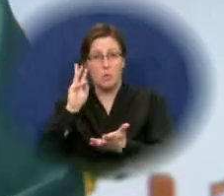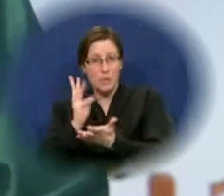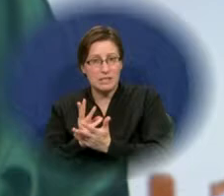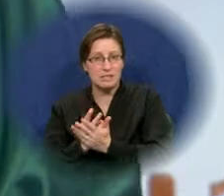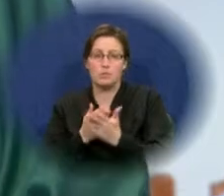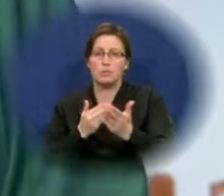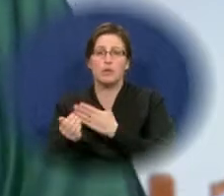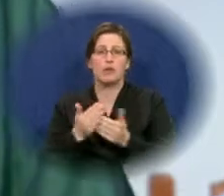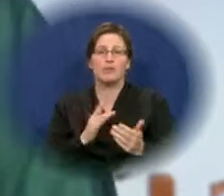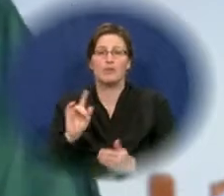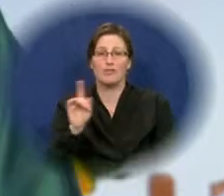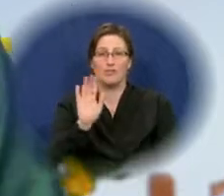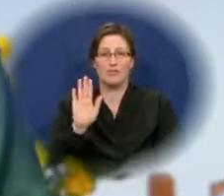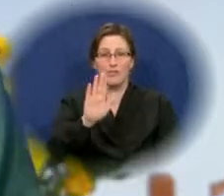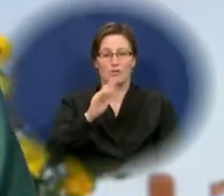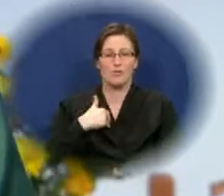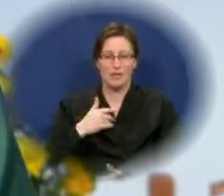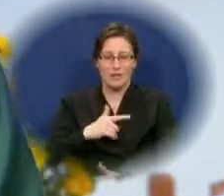in.